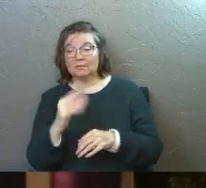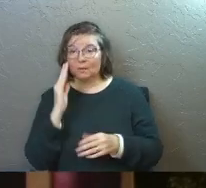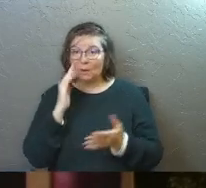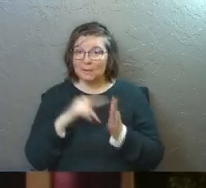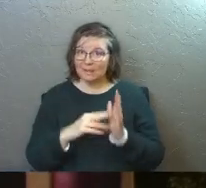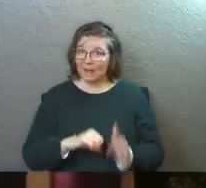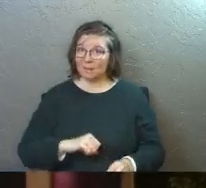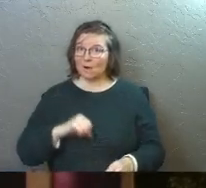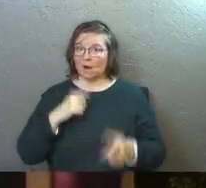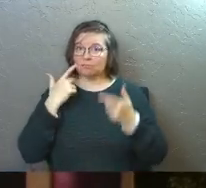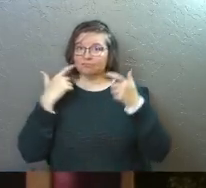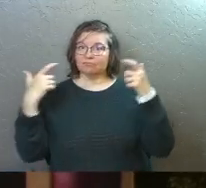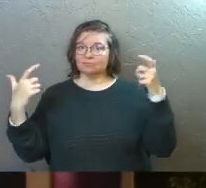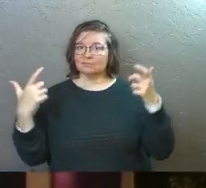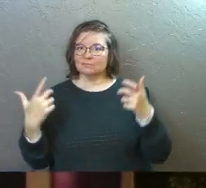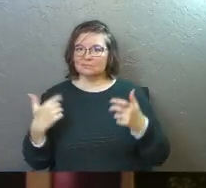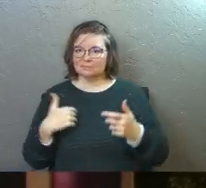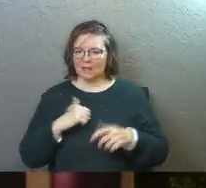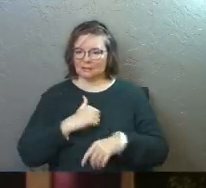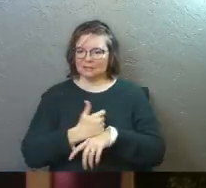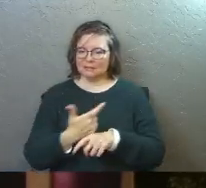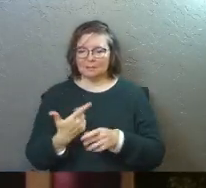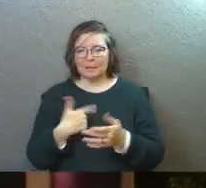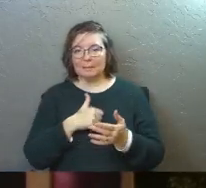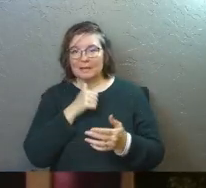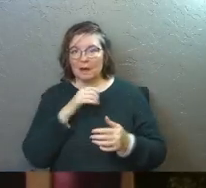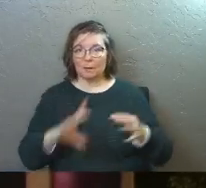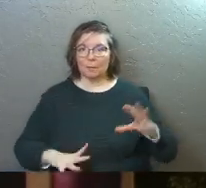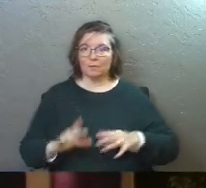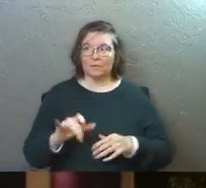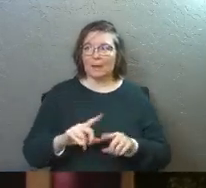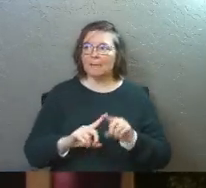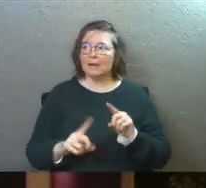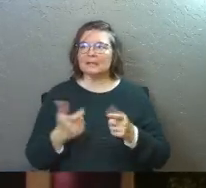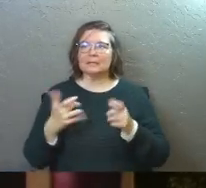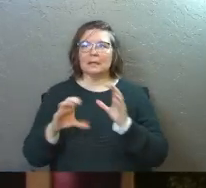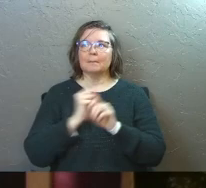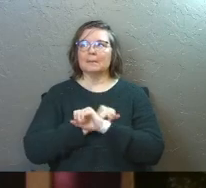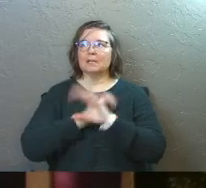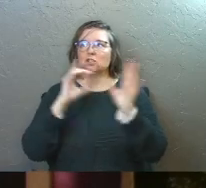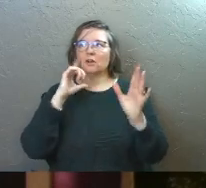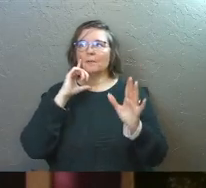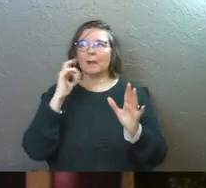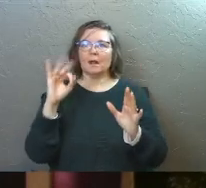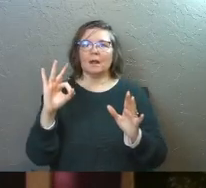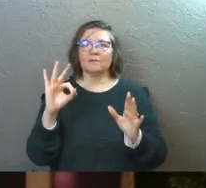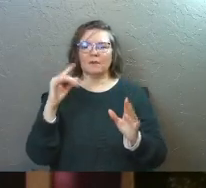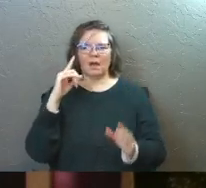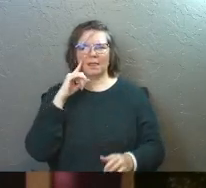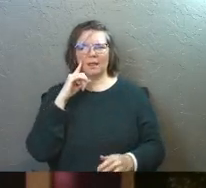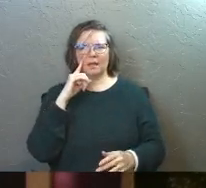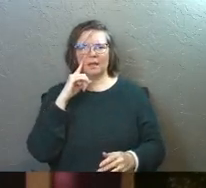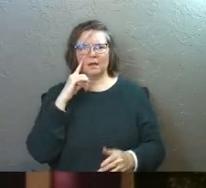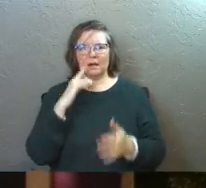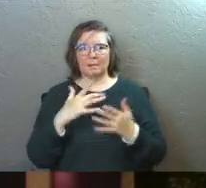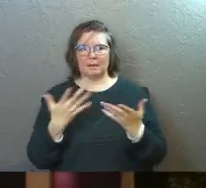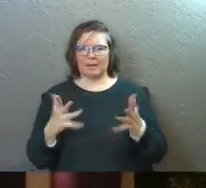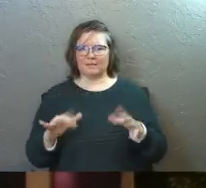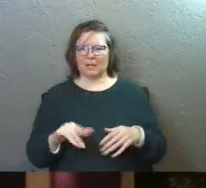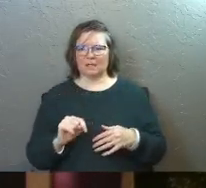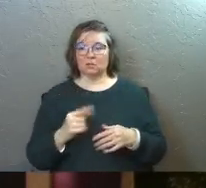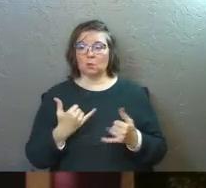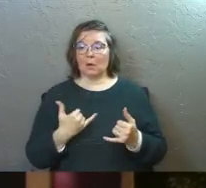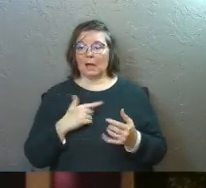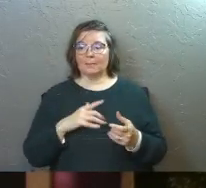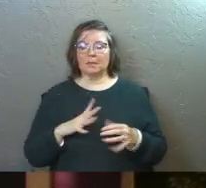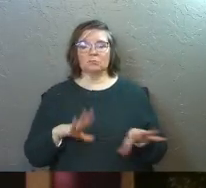mean? I set the example for other people. I've done it, right? Maybe you're not as boastful as that, but it's this picture in our mind of, I think I might have done it. And